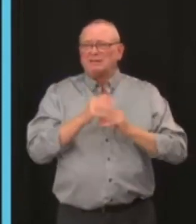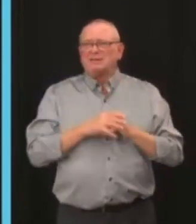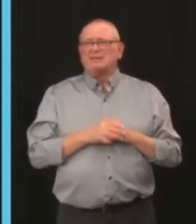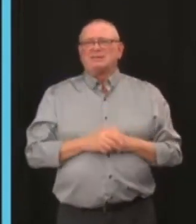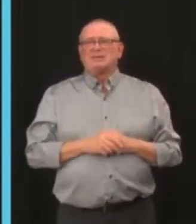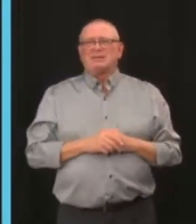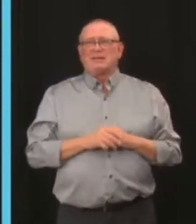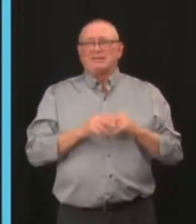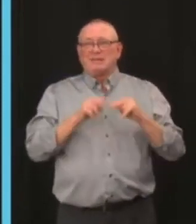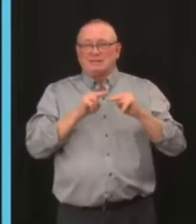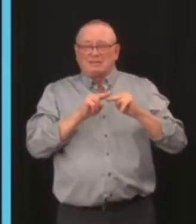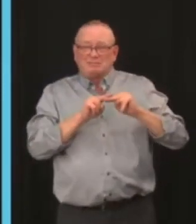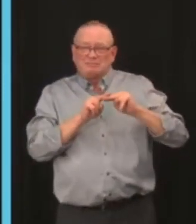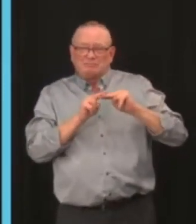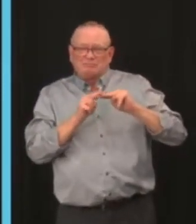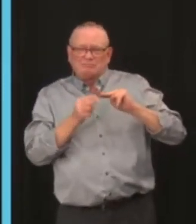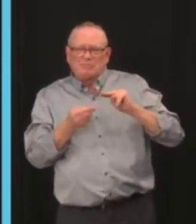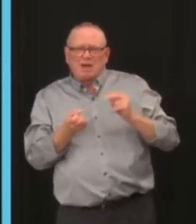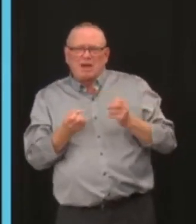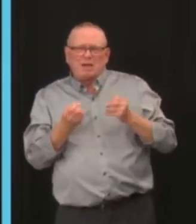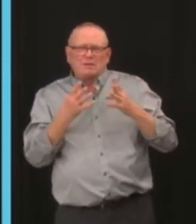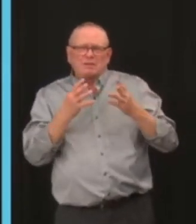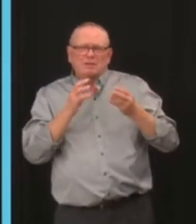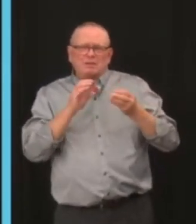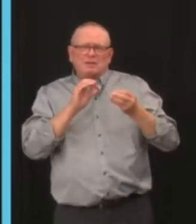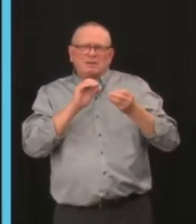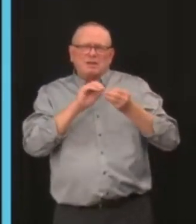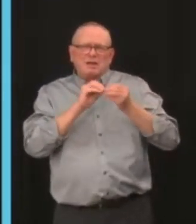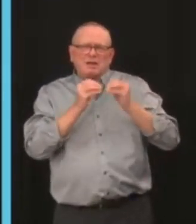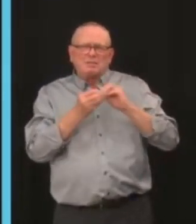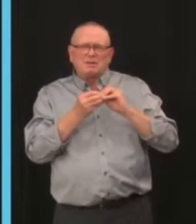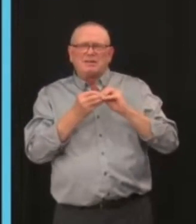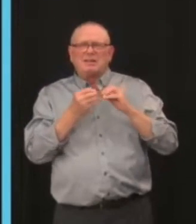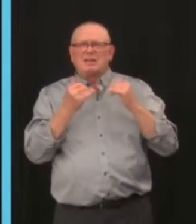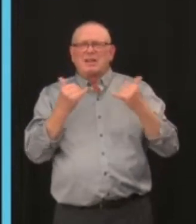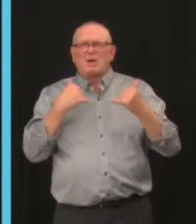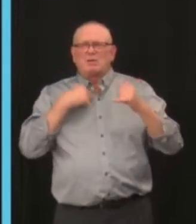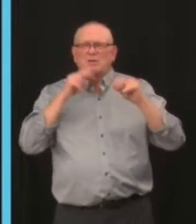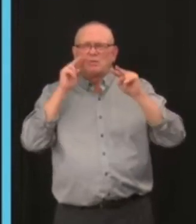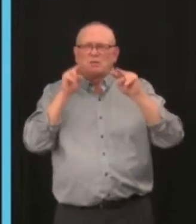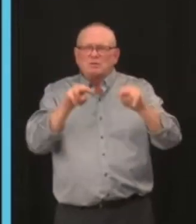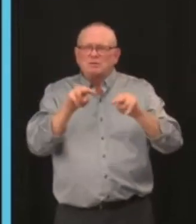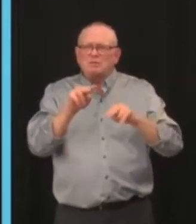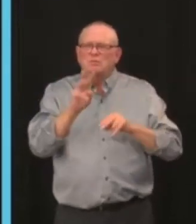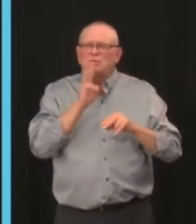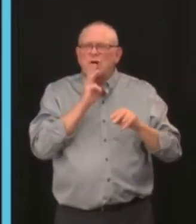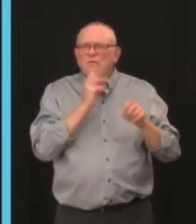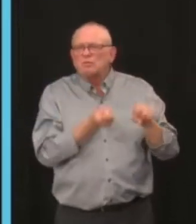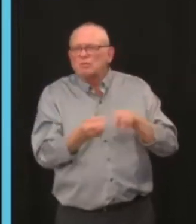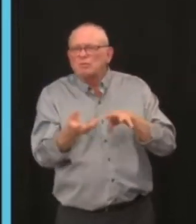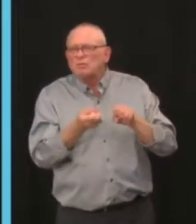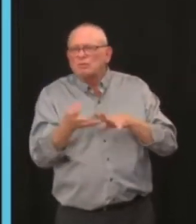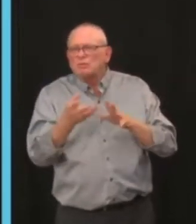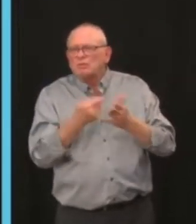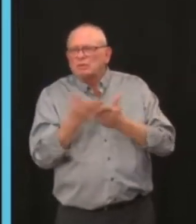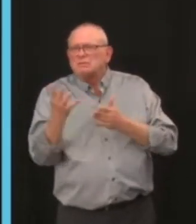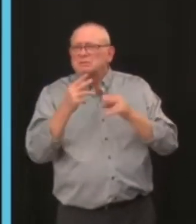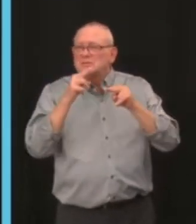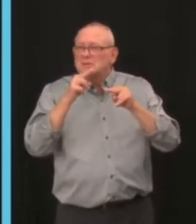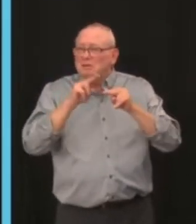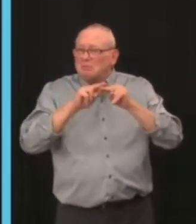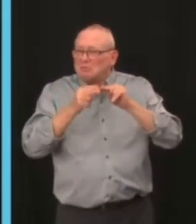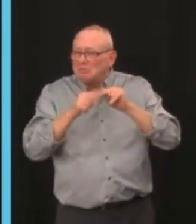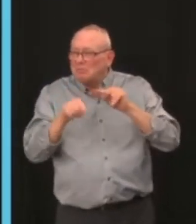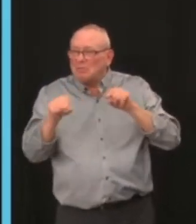at cases. So from what we're currently monitoring, wastewater positivity trends typically are the first thing to fall,